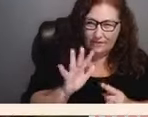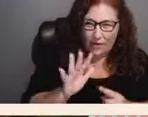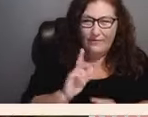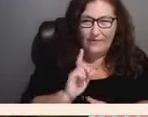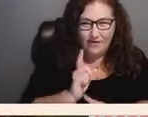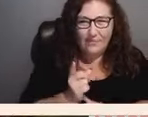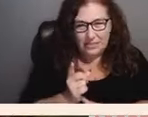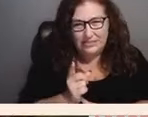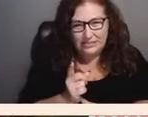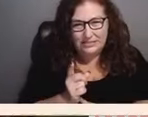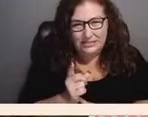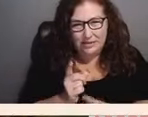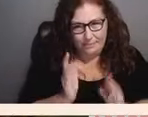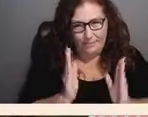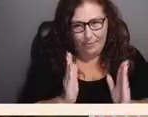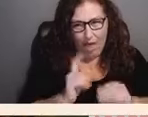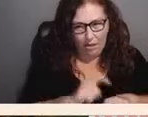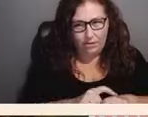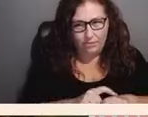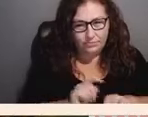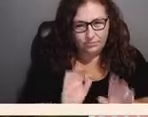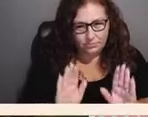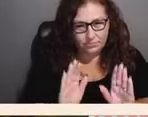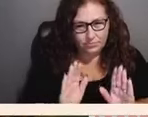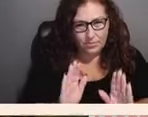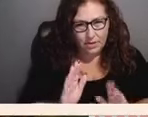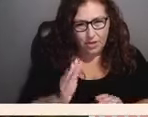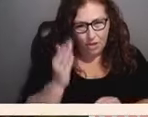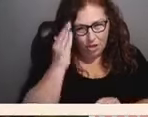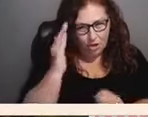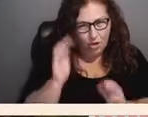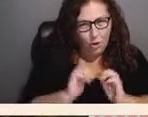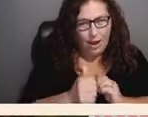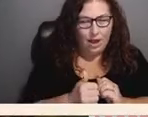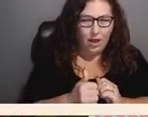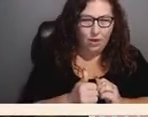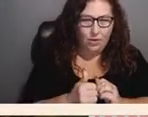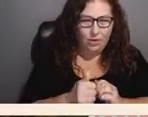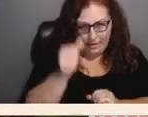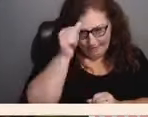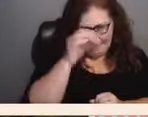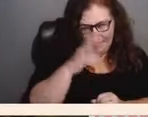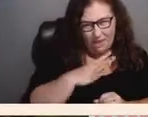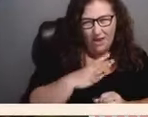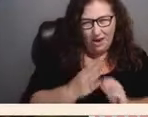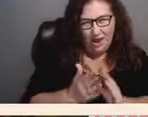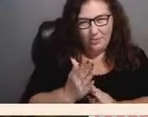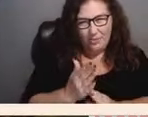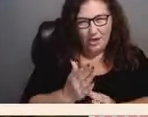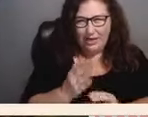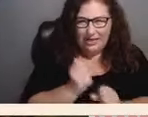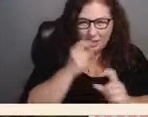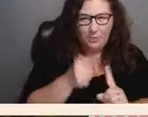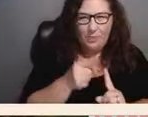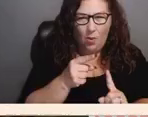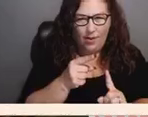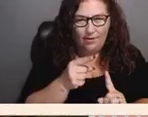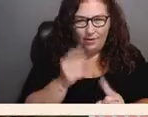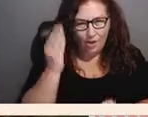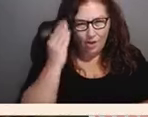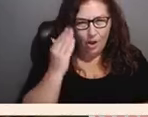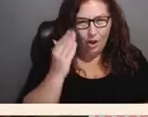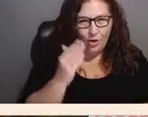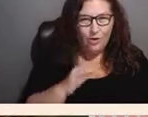minute block. Because you know how men operate. Get to the point. You know, like that old show